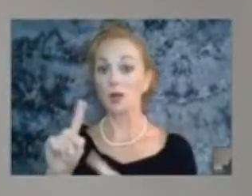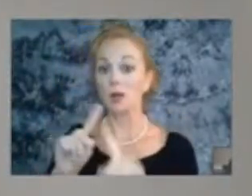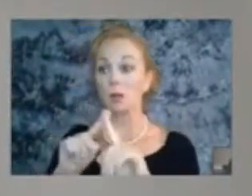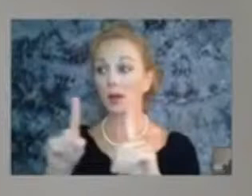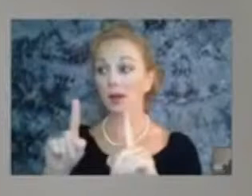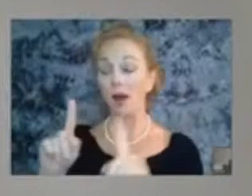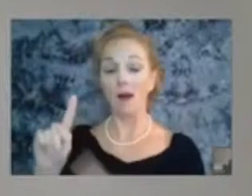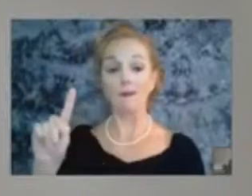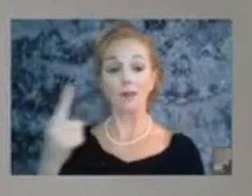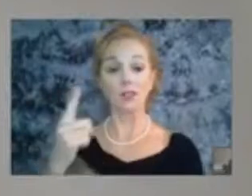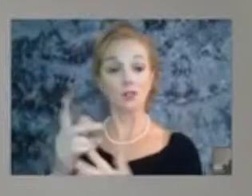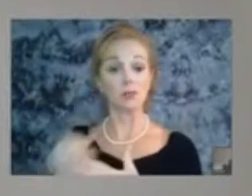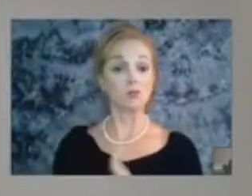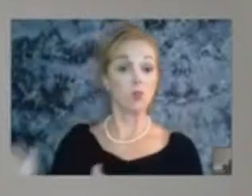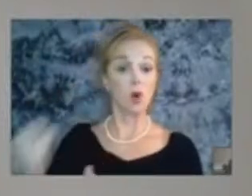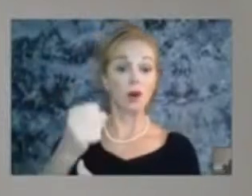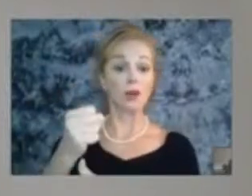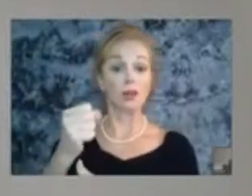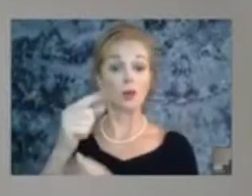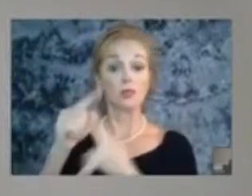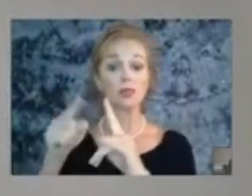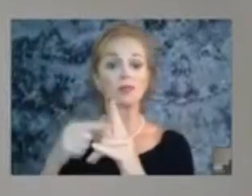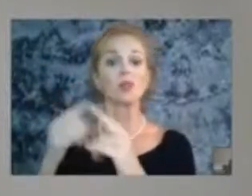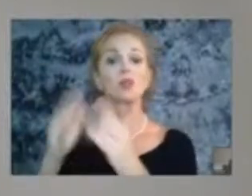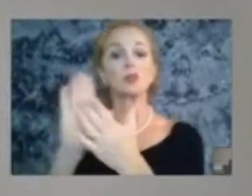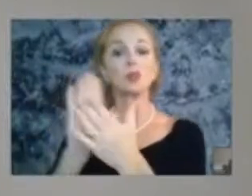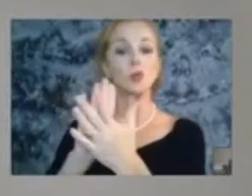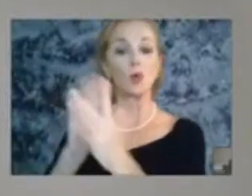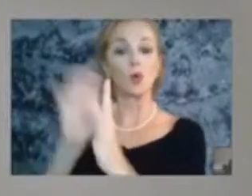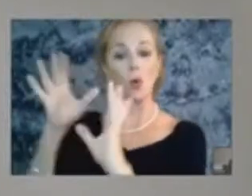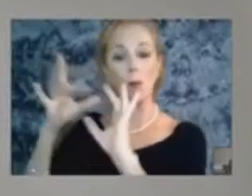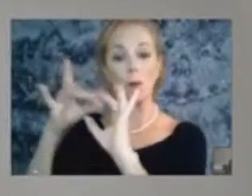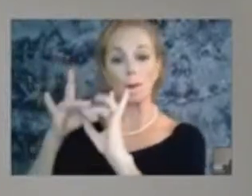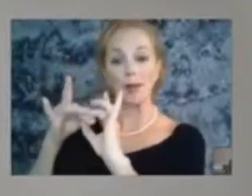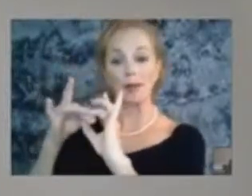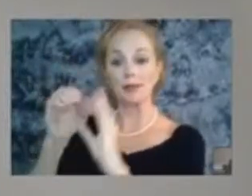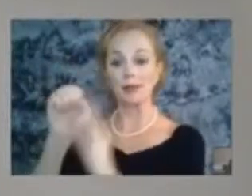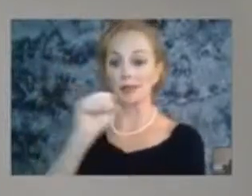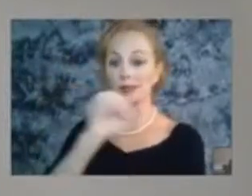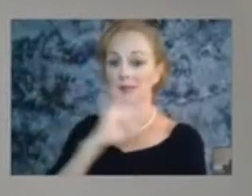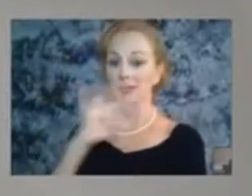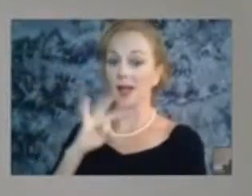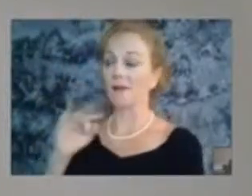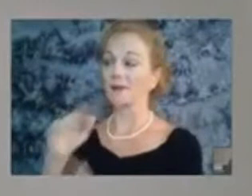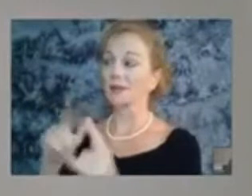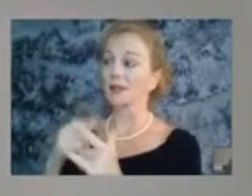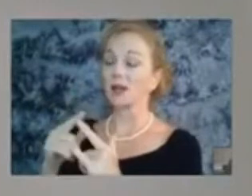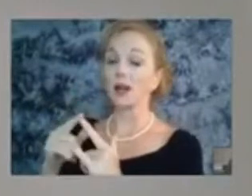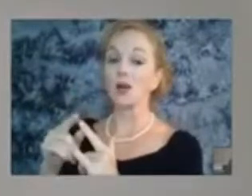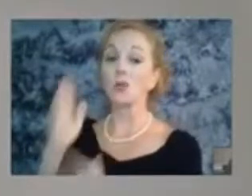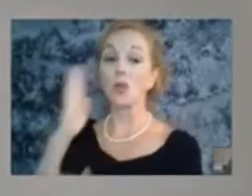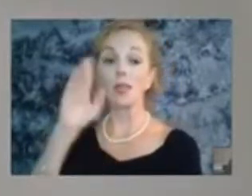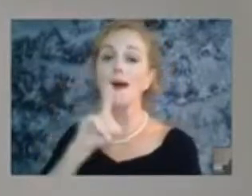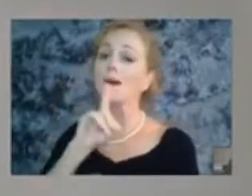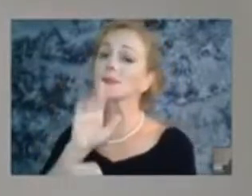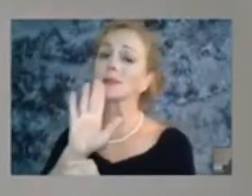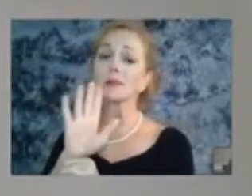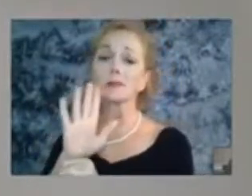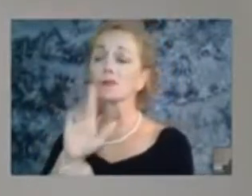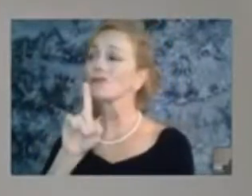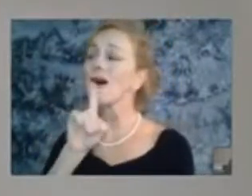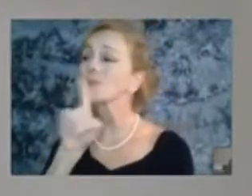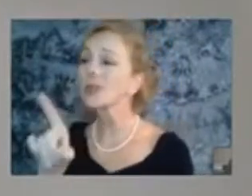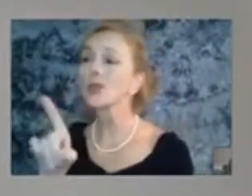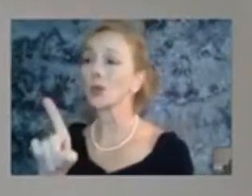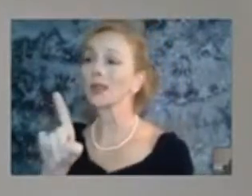that was going to be an immediate need, especially once those students transitioned back on site. So we will absolutely look at that. We are